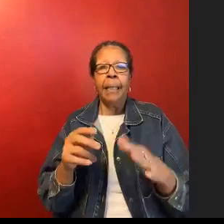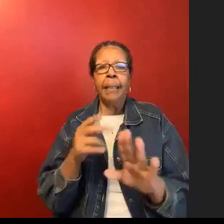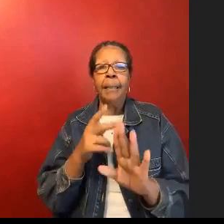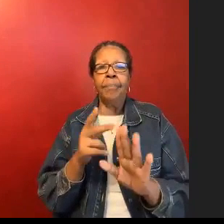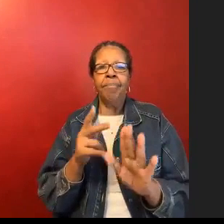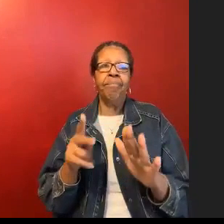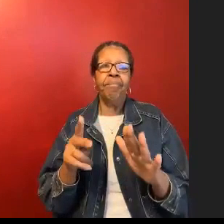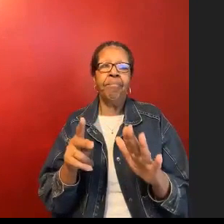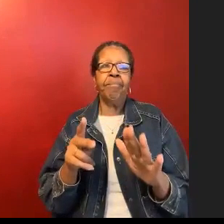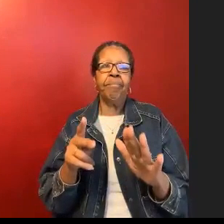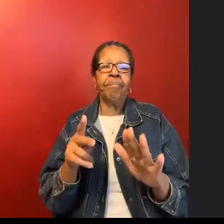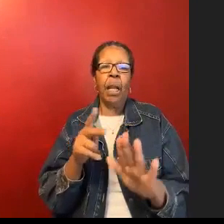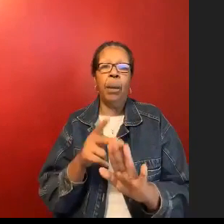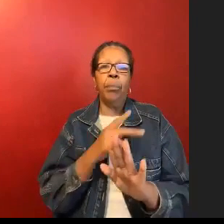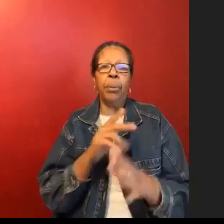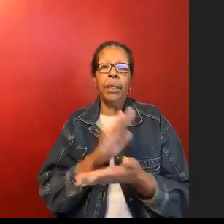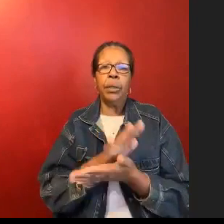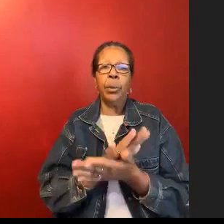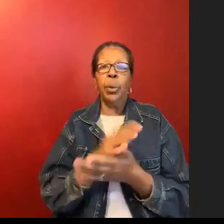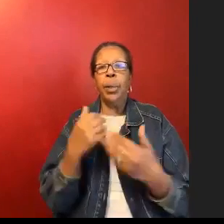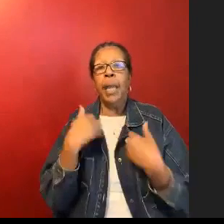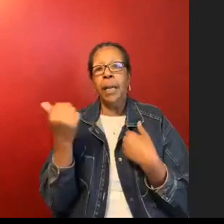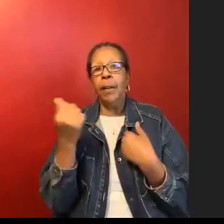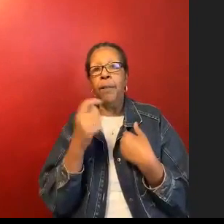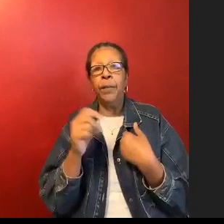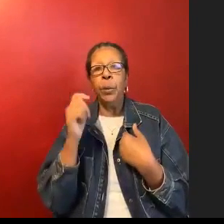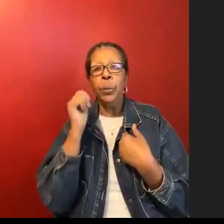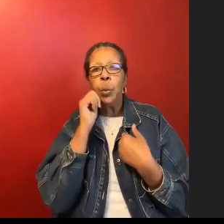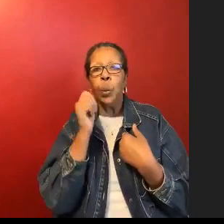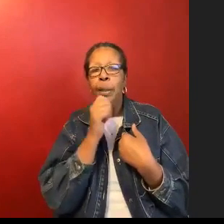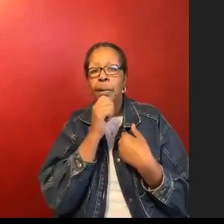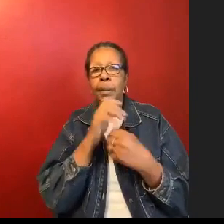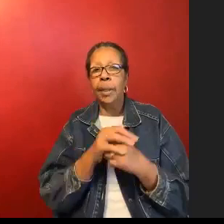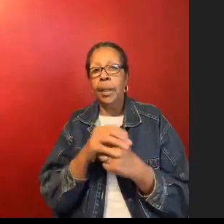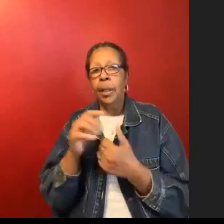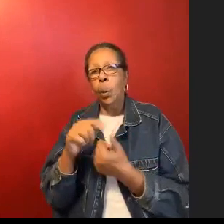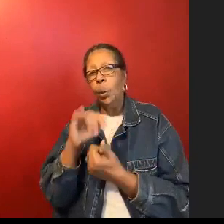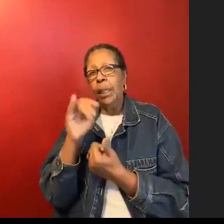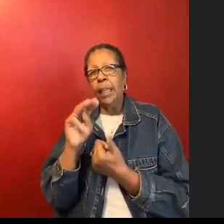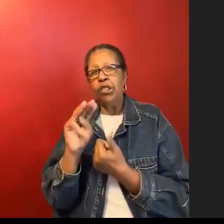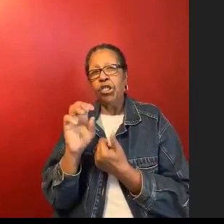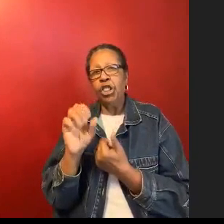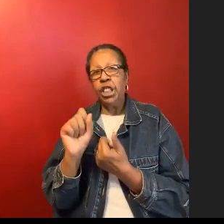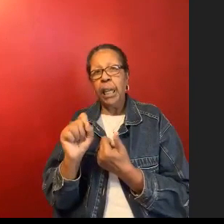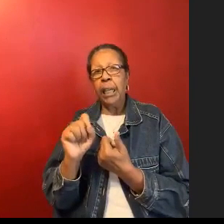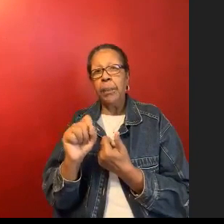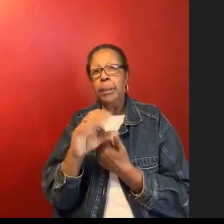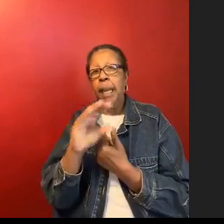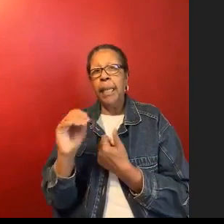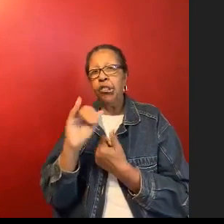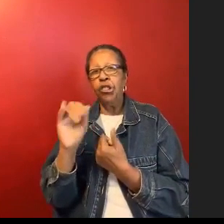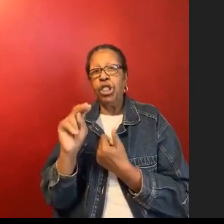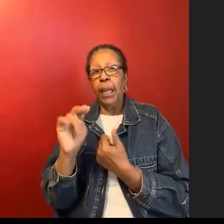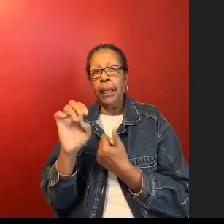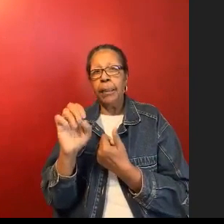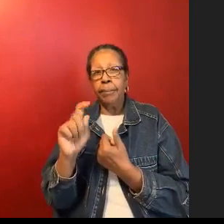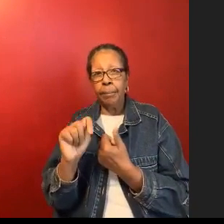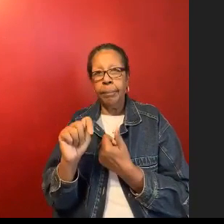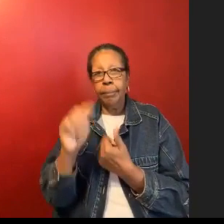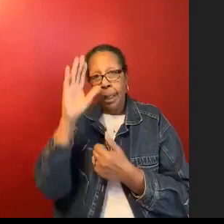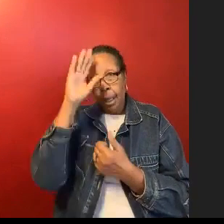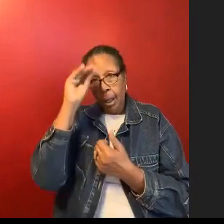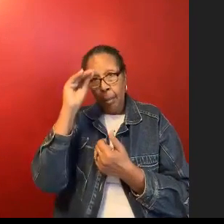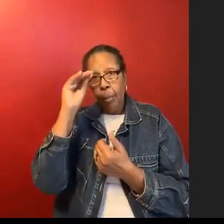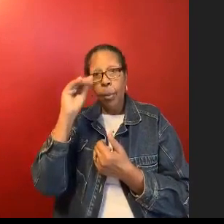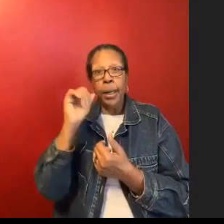and Janet, and there was Janice and Janoris. James and Janet were a boy and a girl. And what do we call James